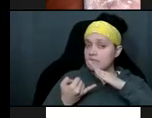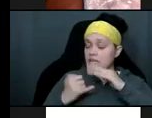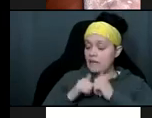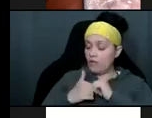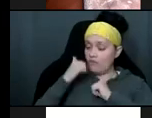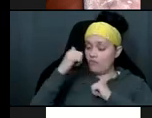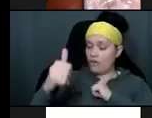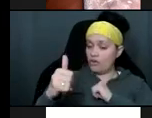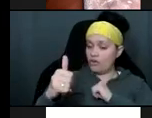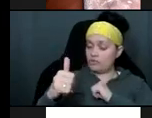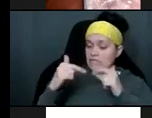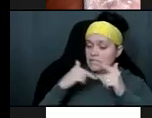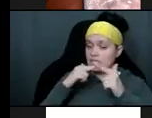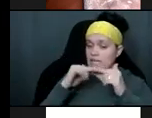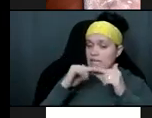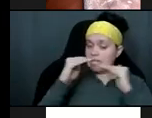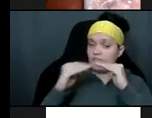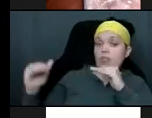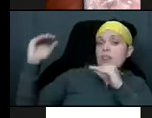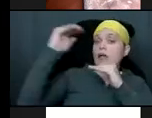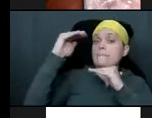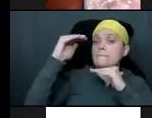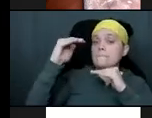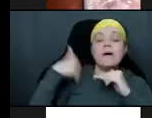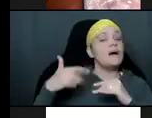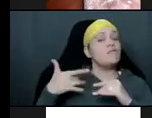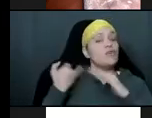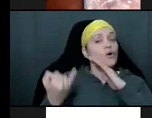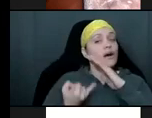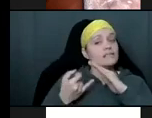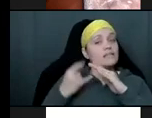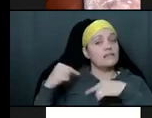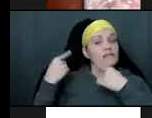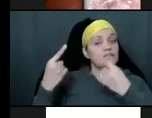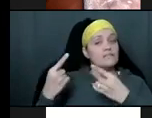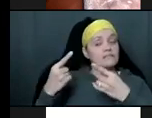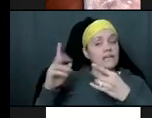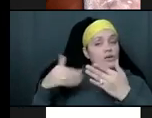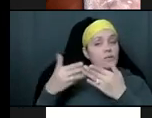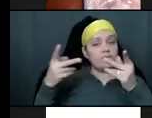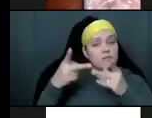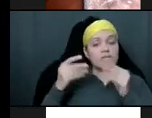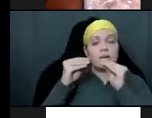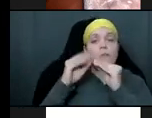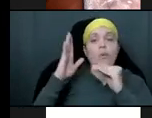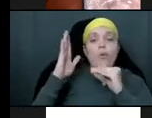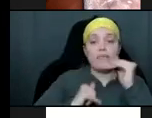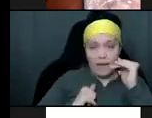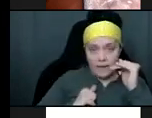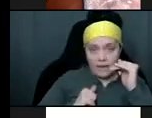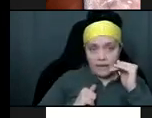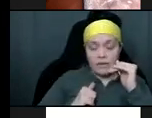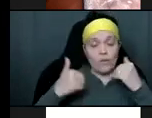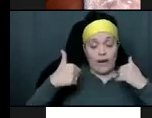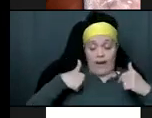the next level up. That I would feel isolated until I could get to a place that had more than what I